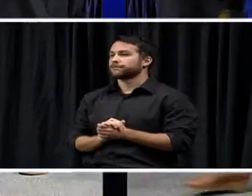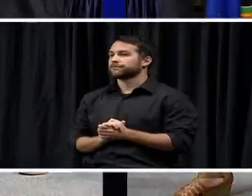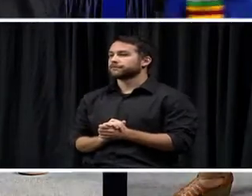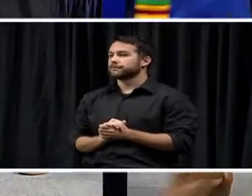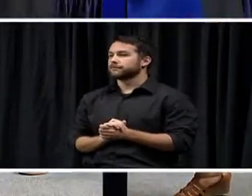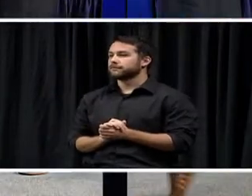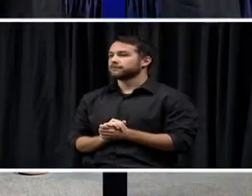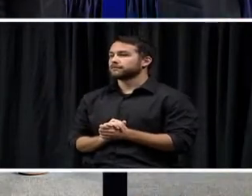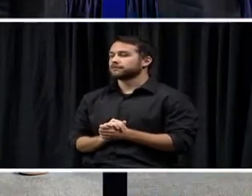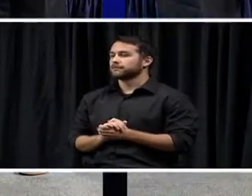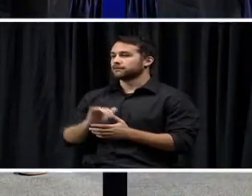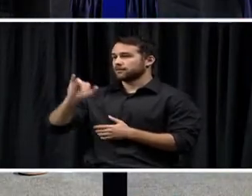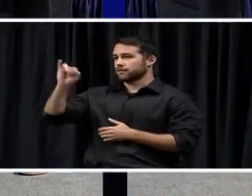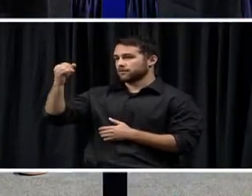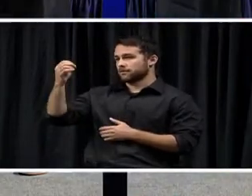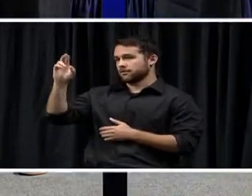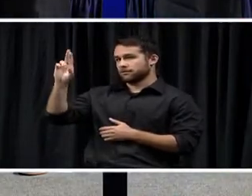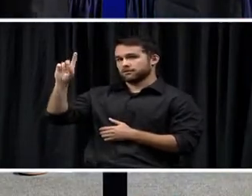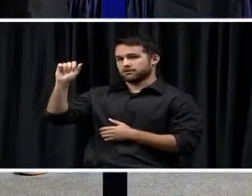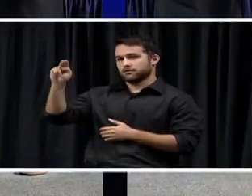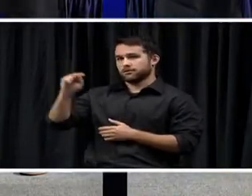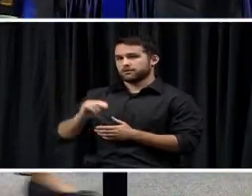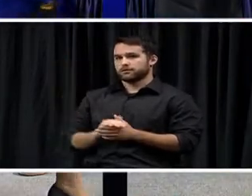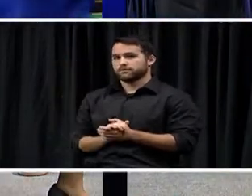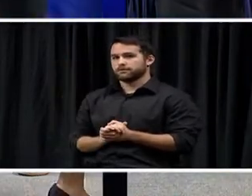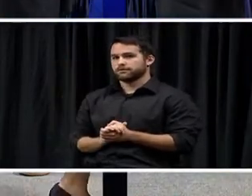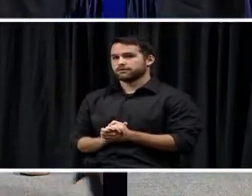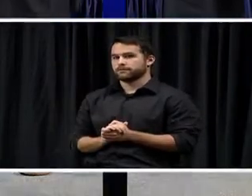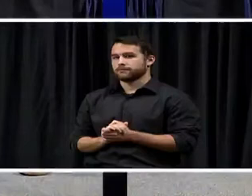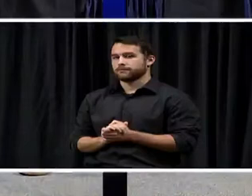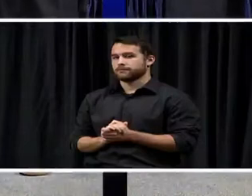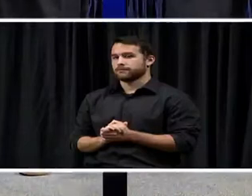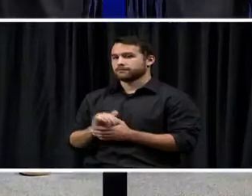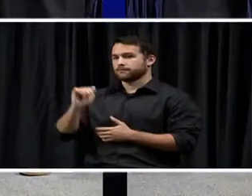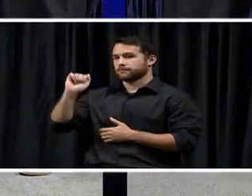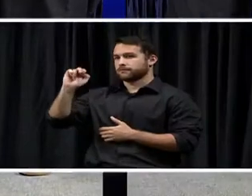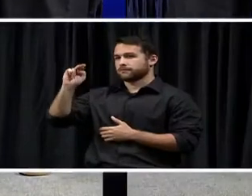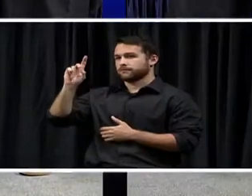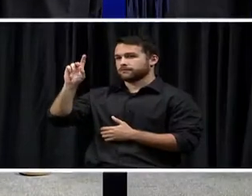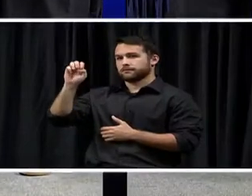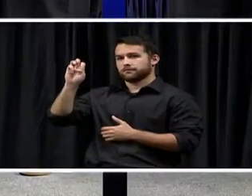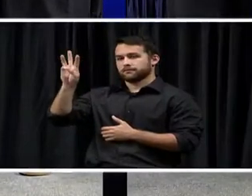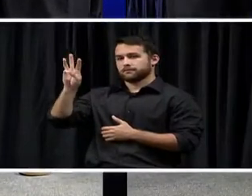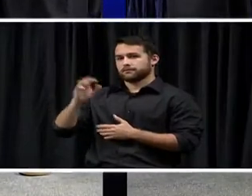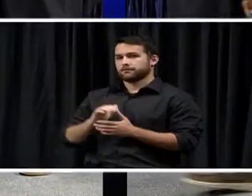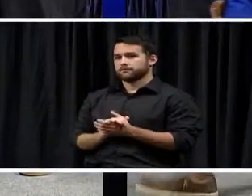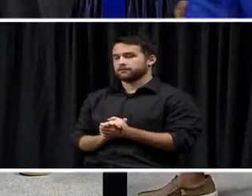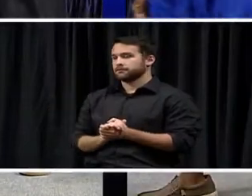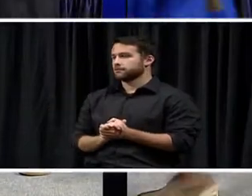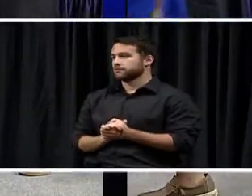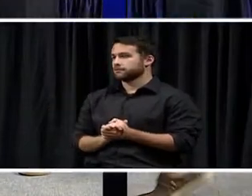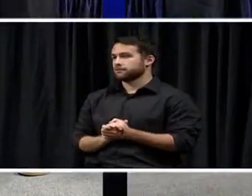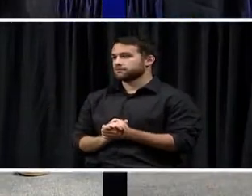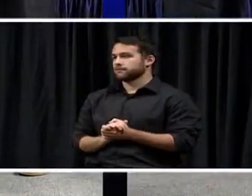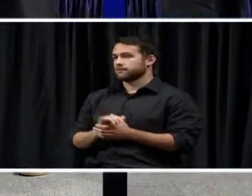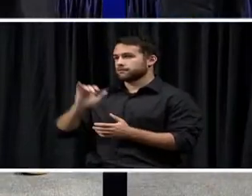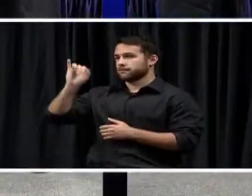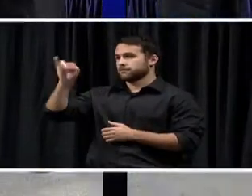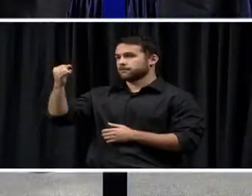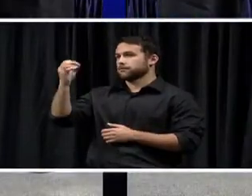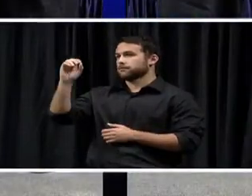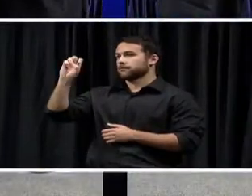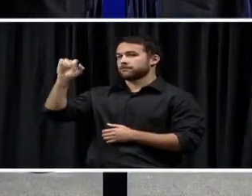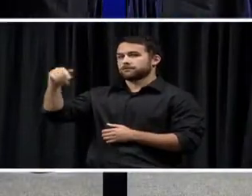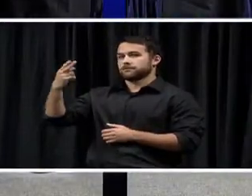Holloway. Jordan Jamel Holmes. Andrew Lawrence Houghton. Joseph